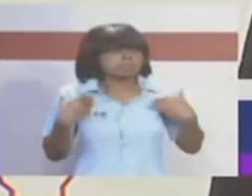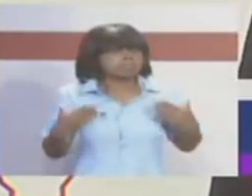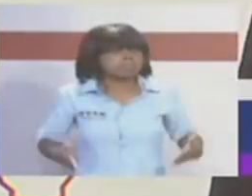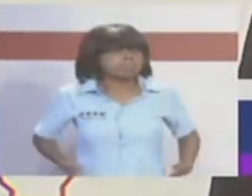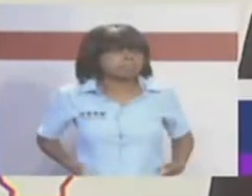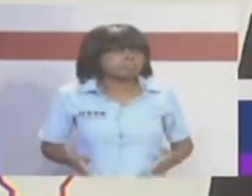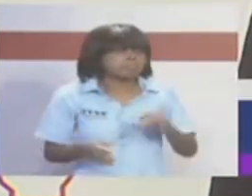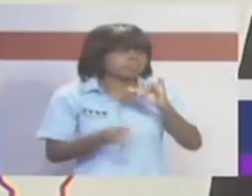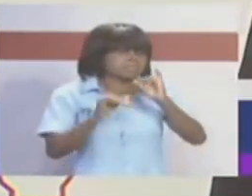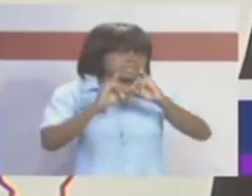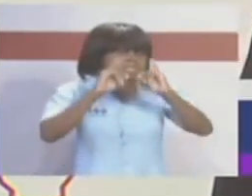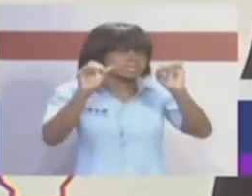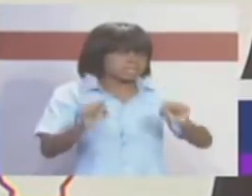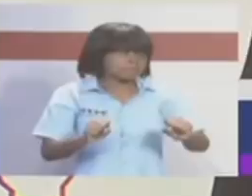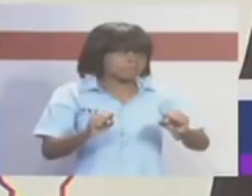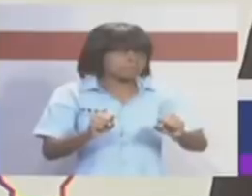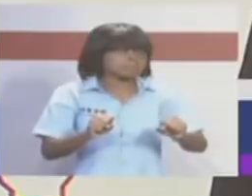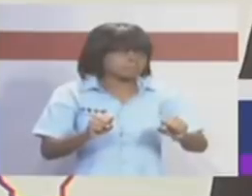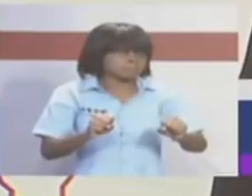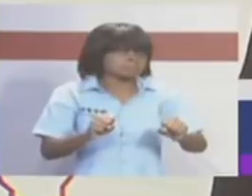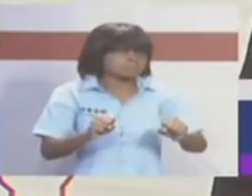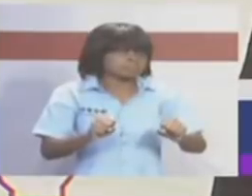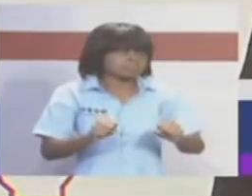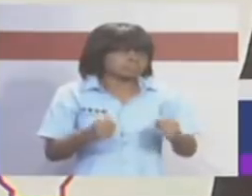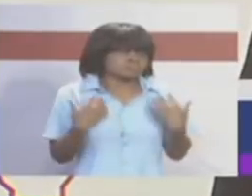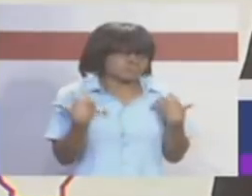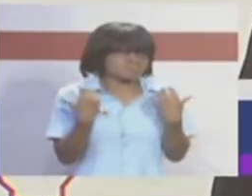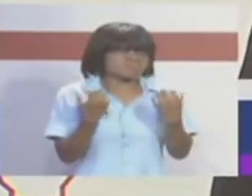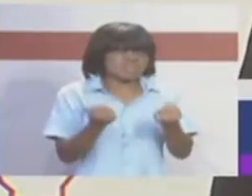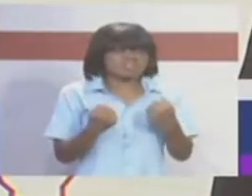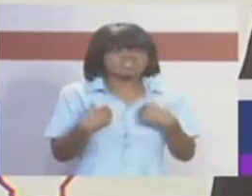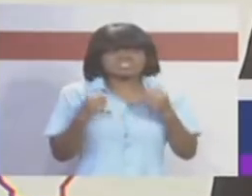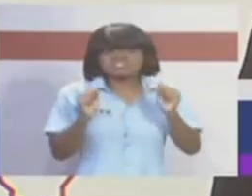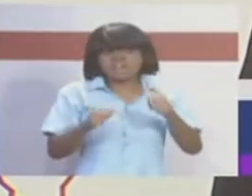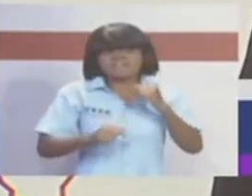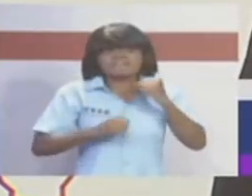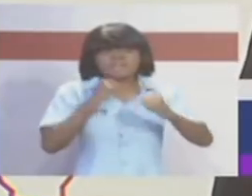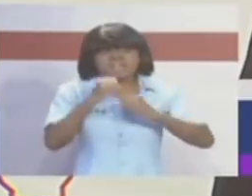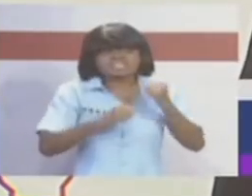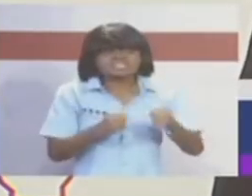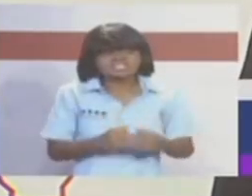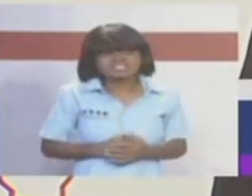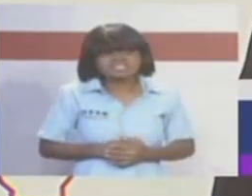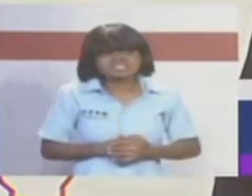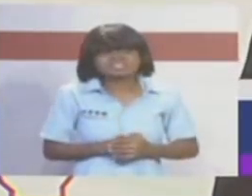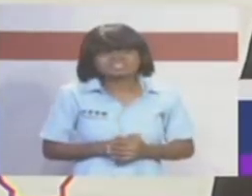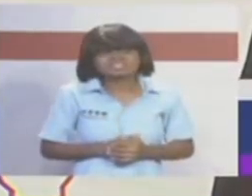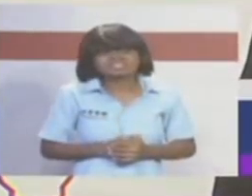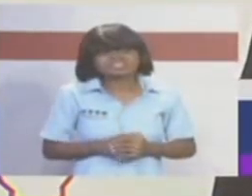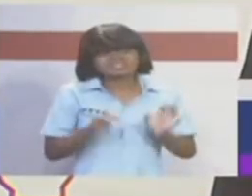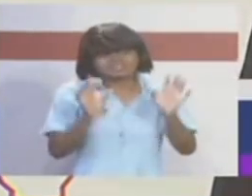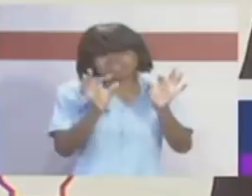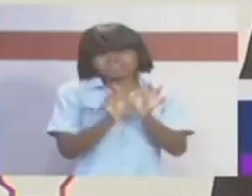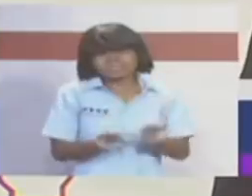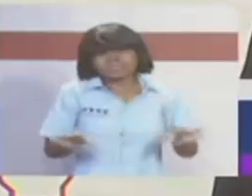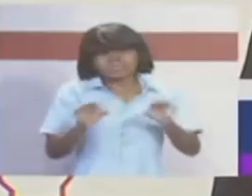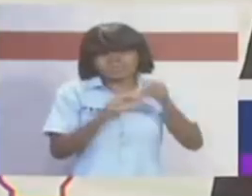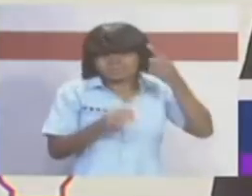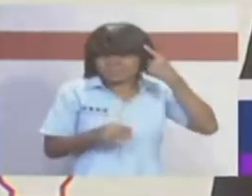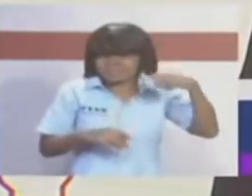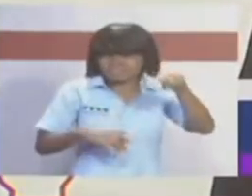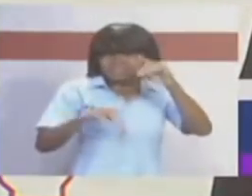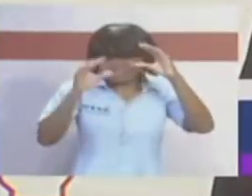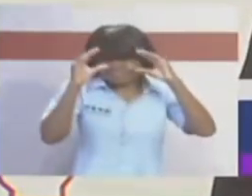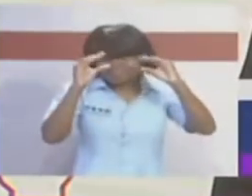And I think in these cases where we have to, it's important for us to continue to educate, and that is exactly what has been